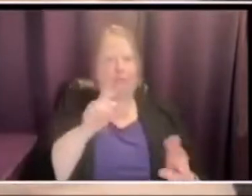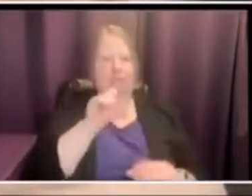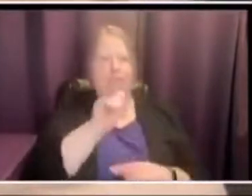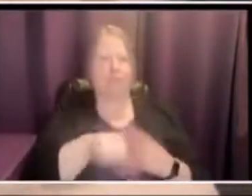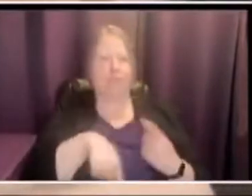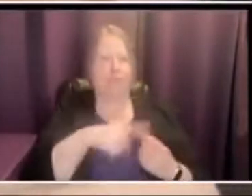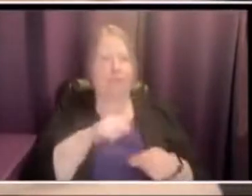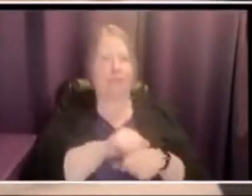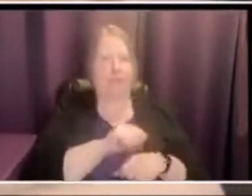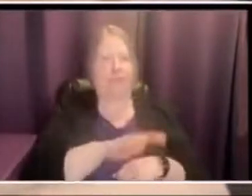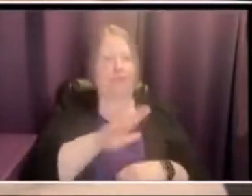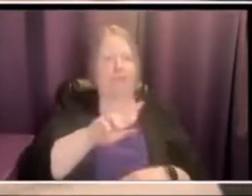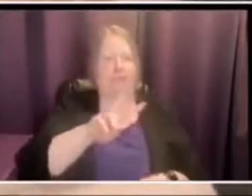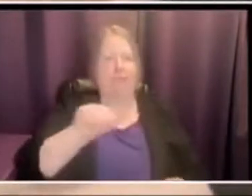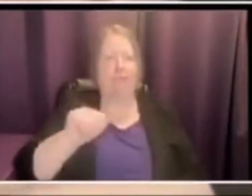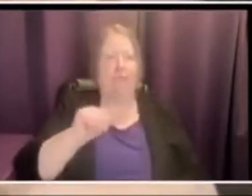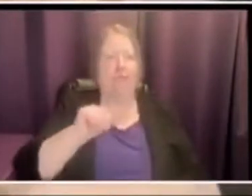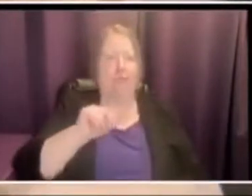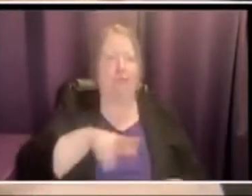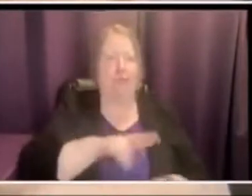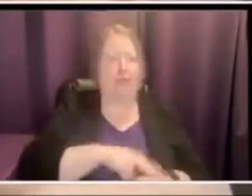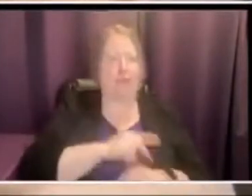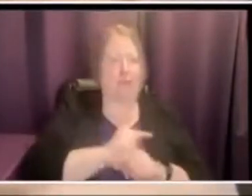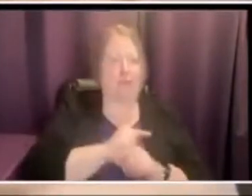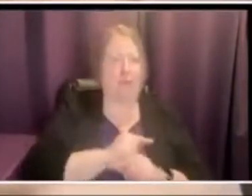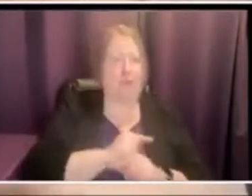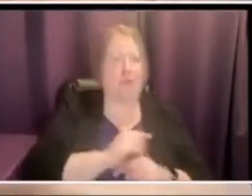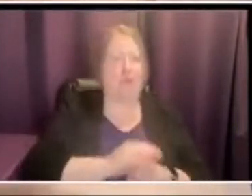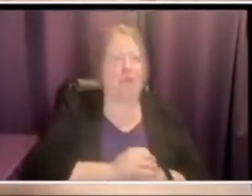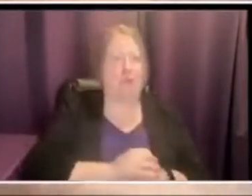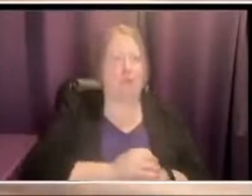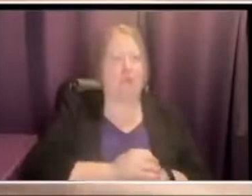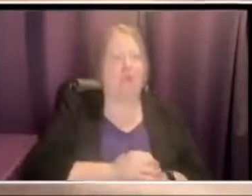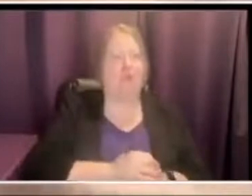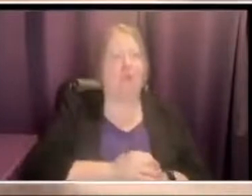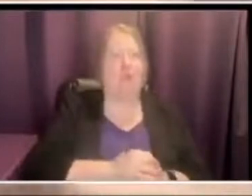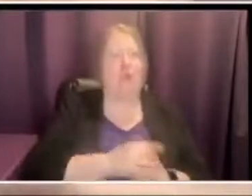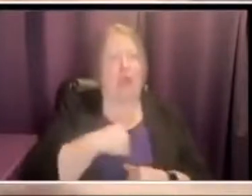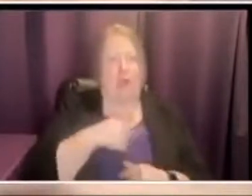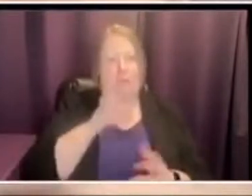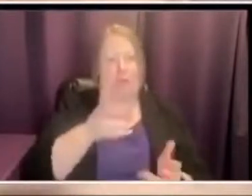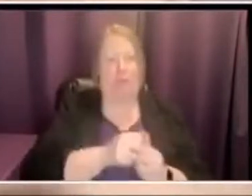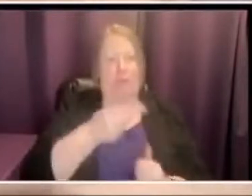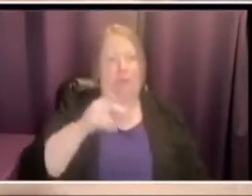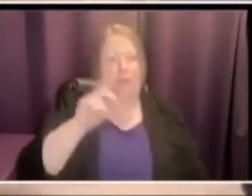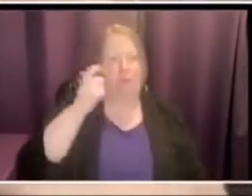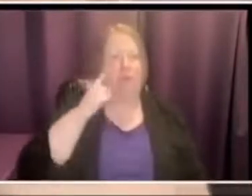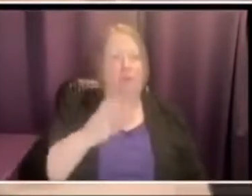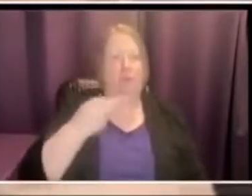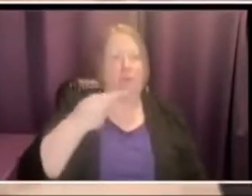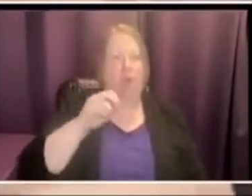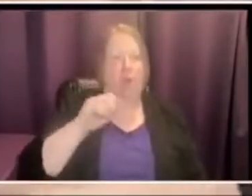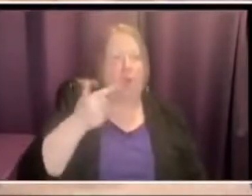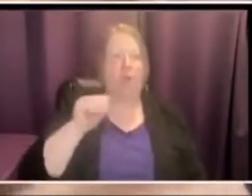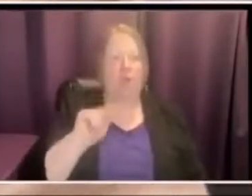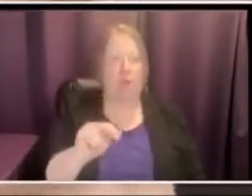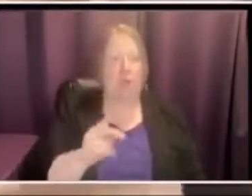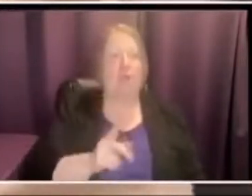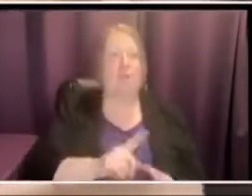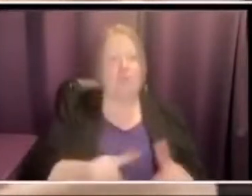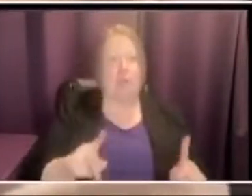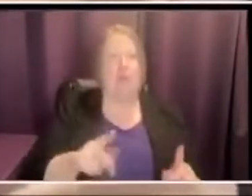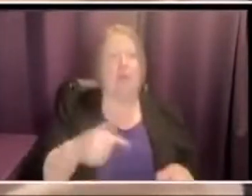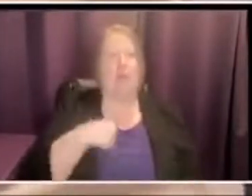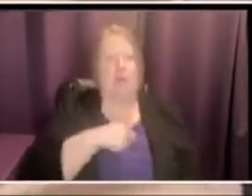Mr. Hoyer was speaking to Governor Hogan, but I still think you probably need the okay